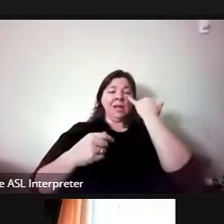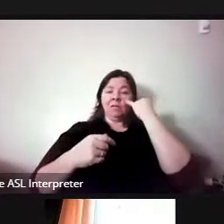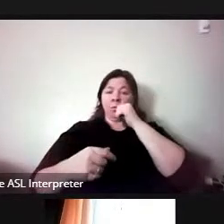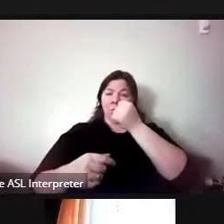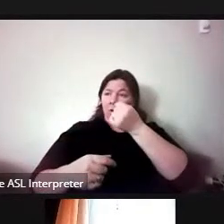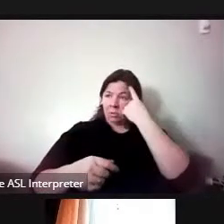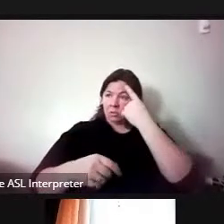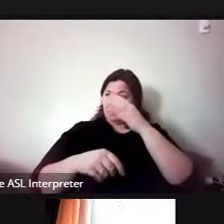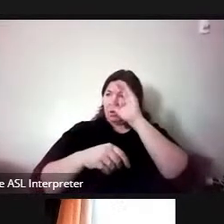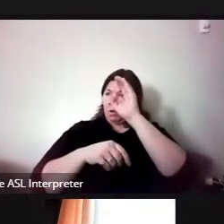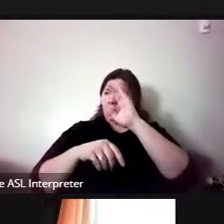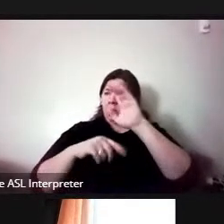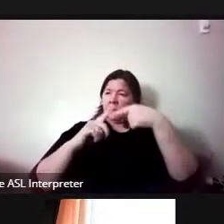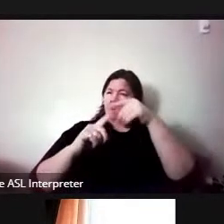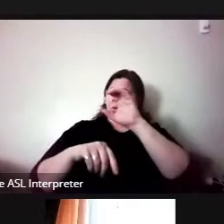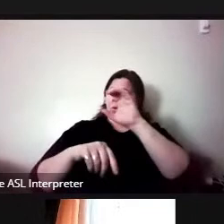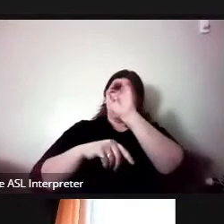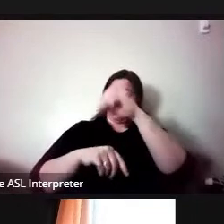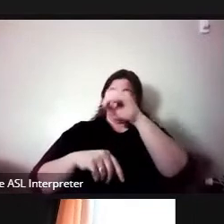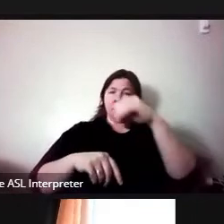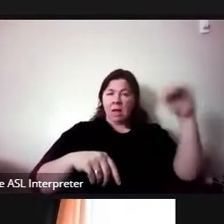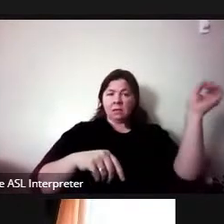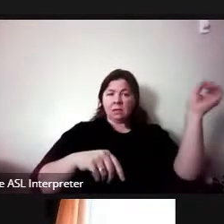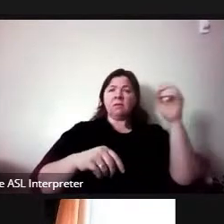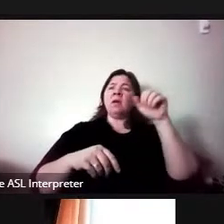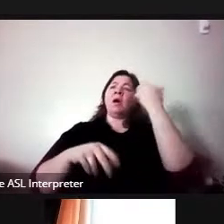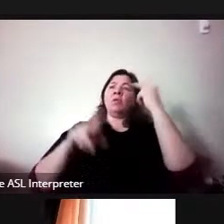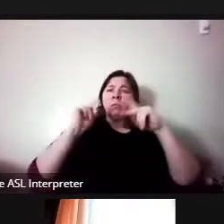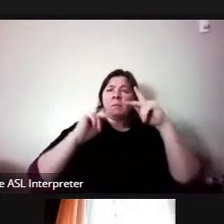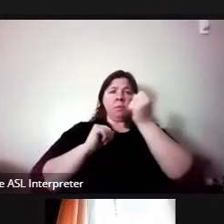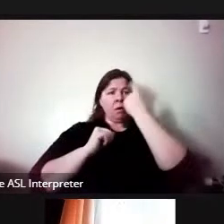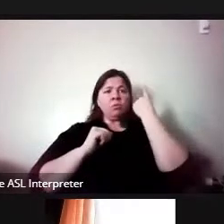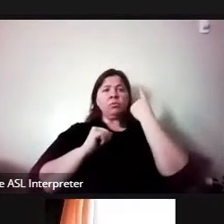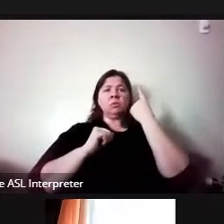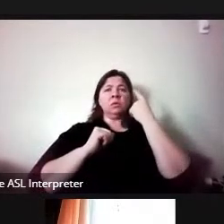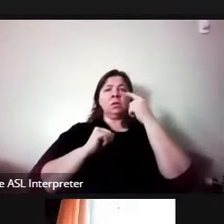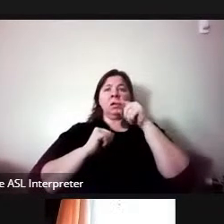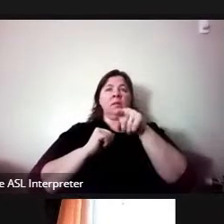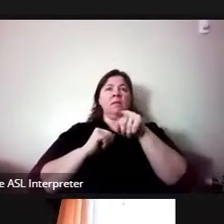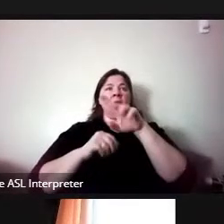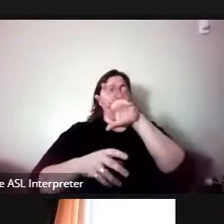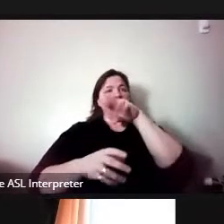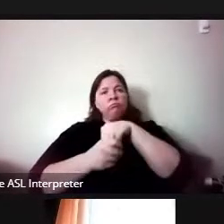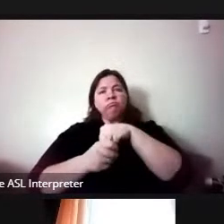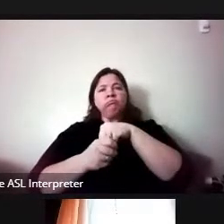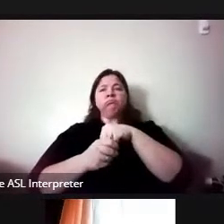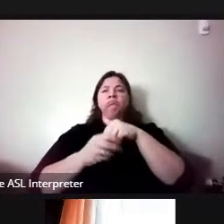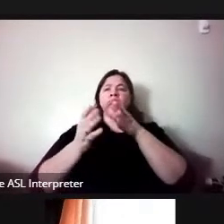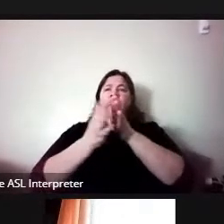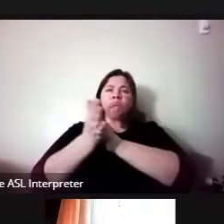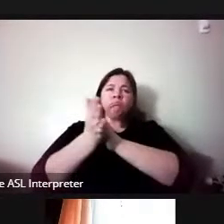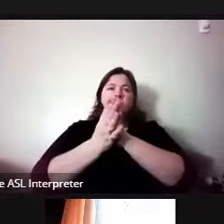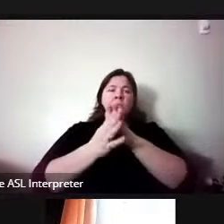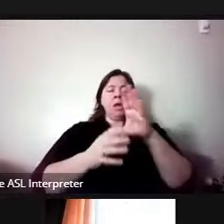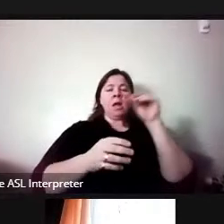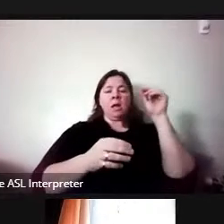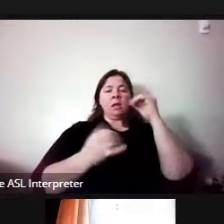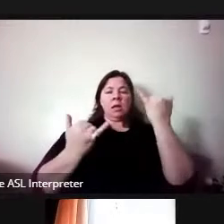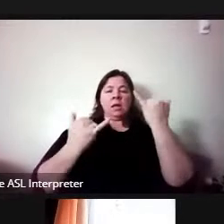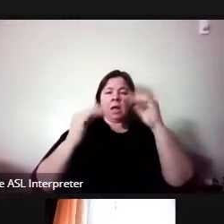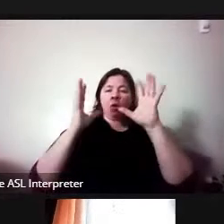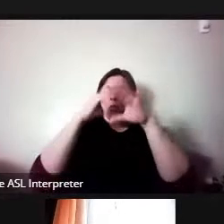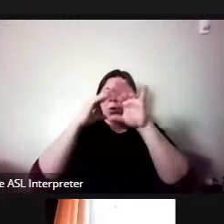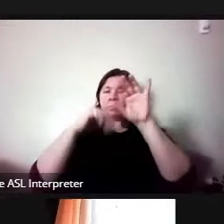about Onpassive, other people understood it, and they're not only just being in it, they're being in it, and they